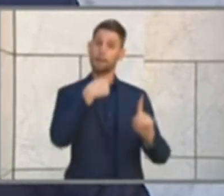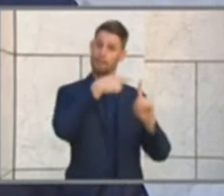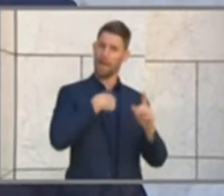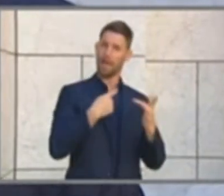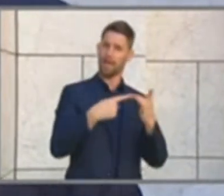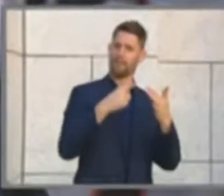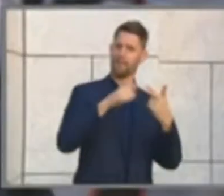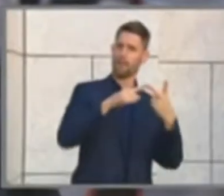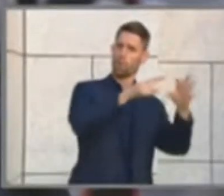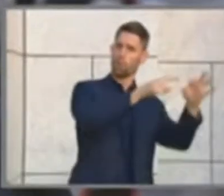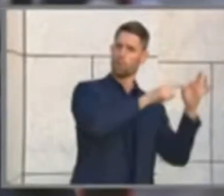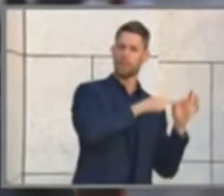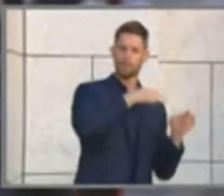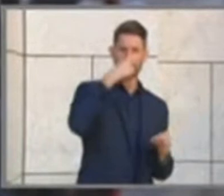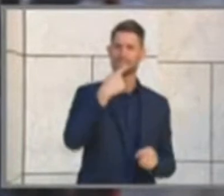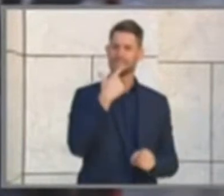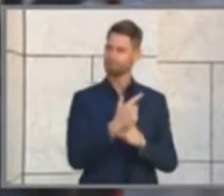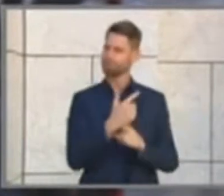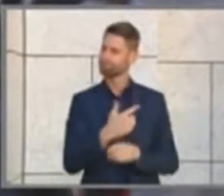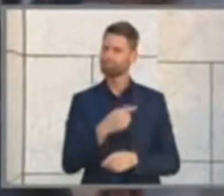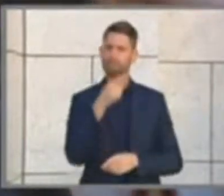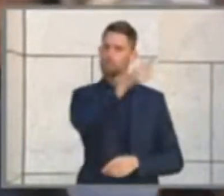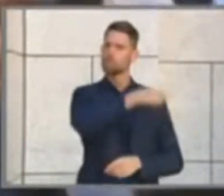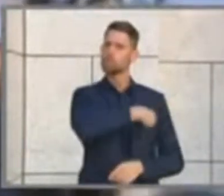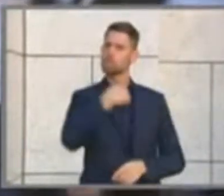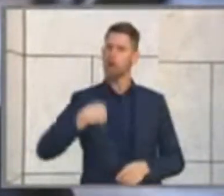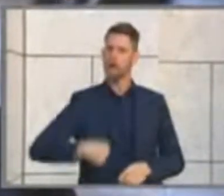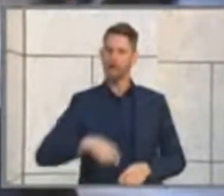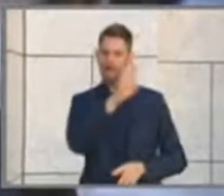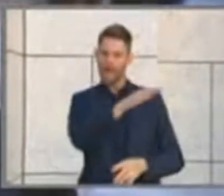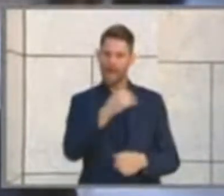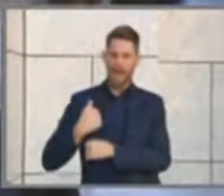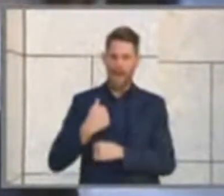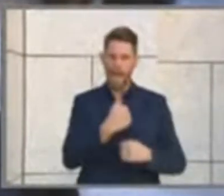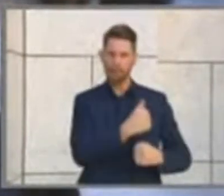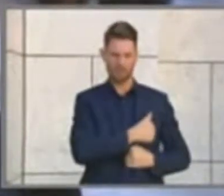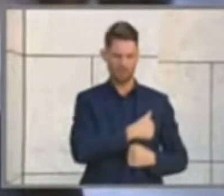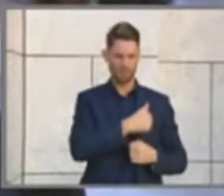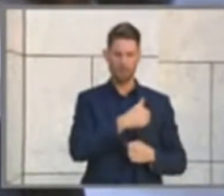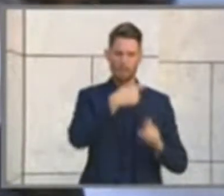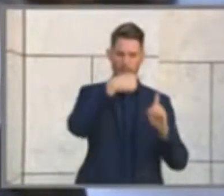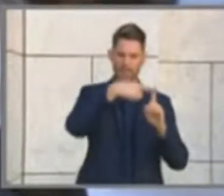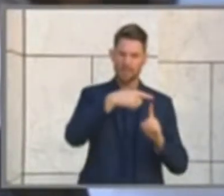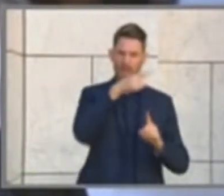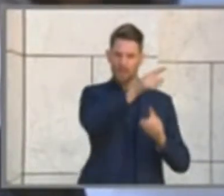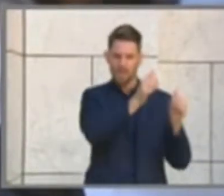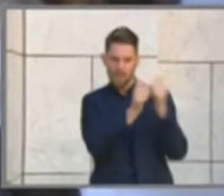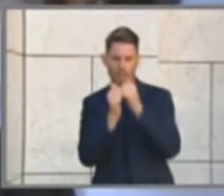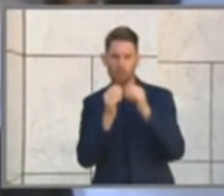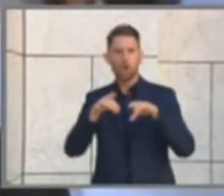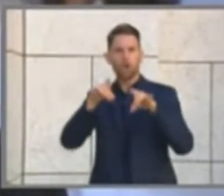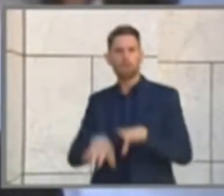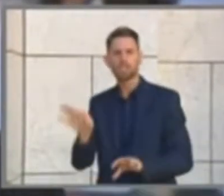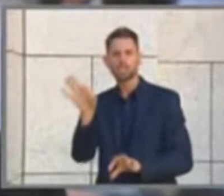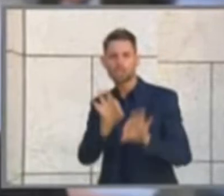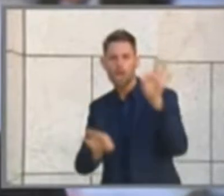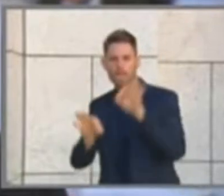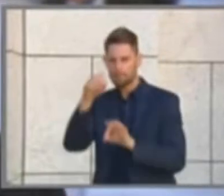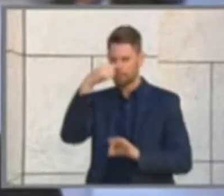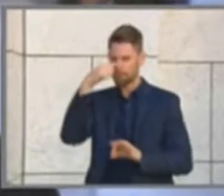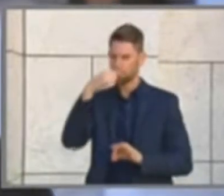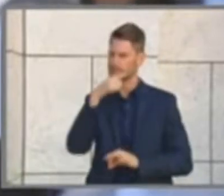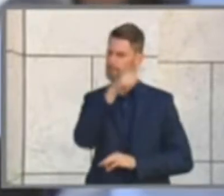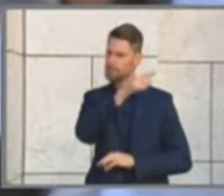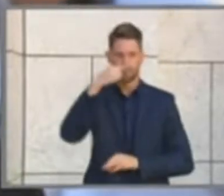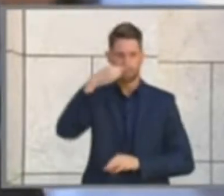for more oversight of Chinese military science collaborations with Australian scientists are reminiscent of campaigns